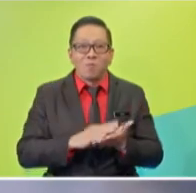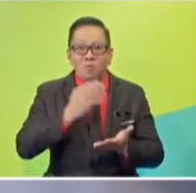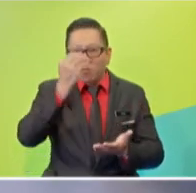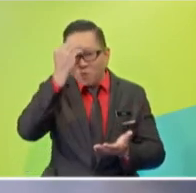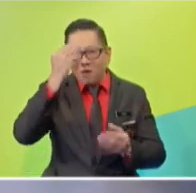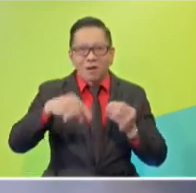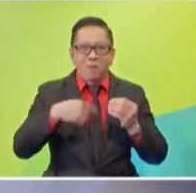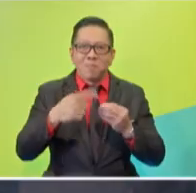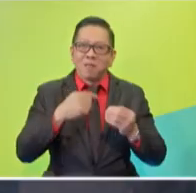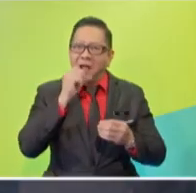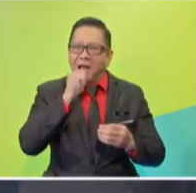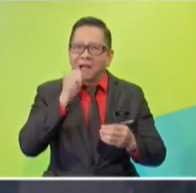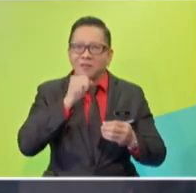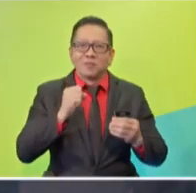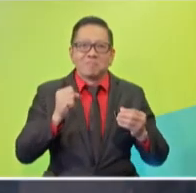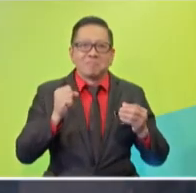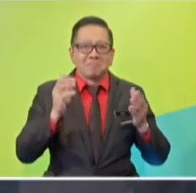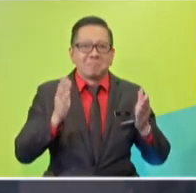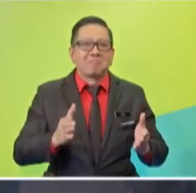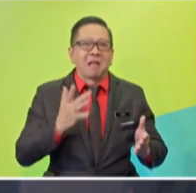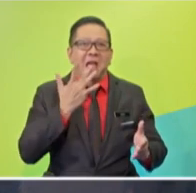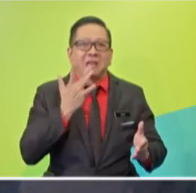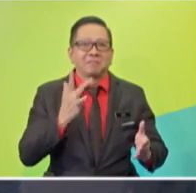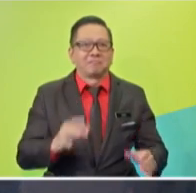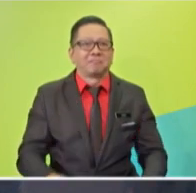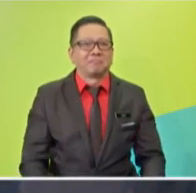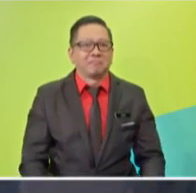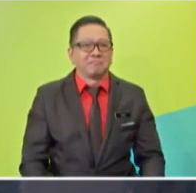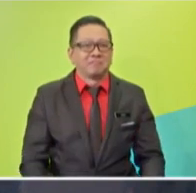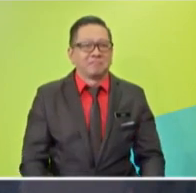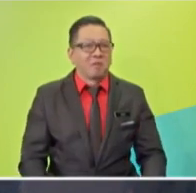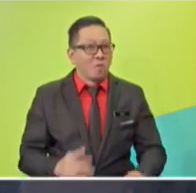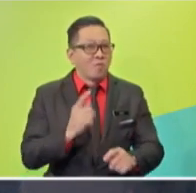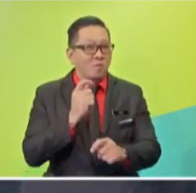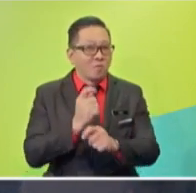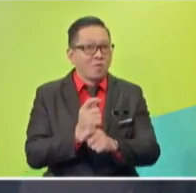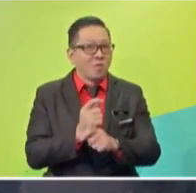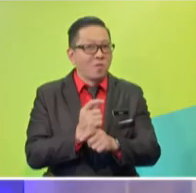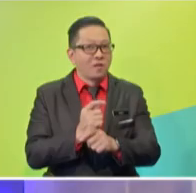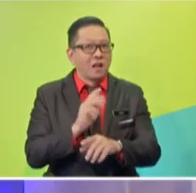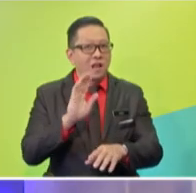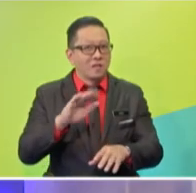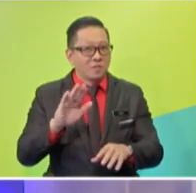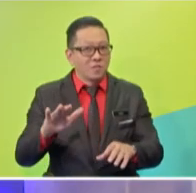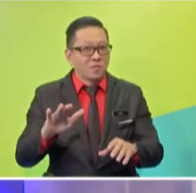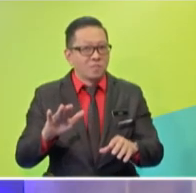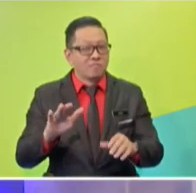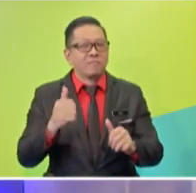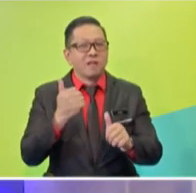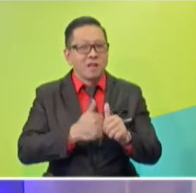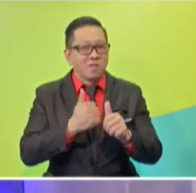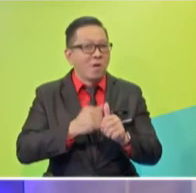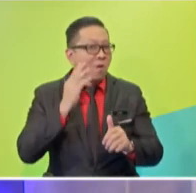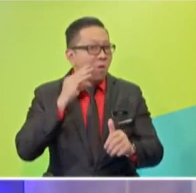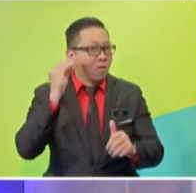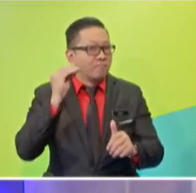True. Okay, you can double-check and confirm your choice of answers. Okay, so everyone, students at home